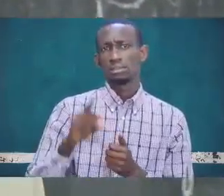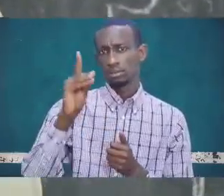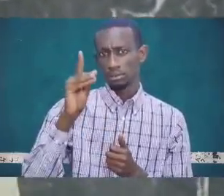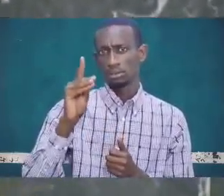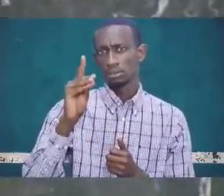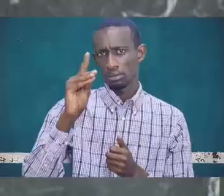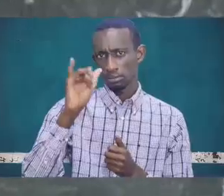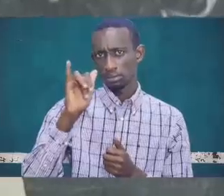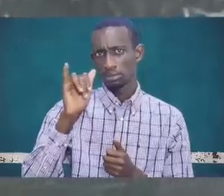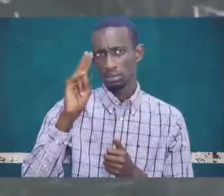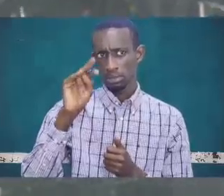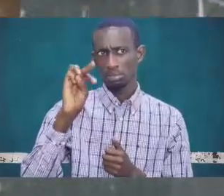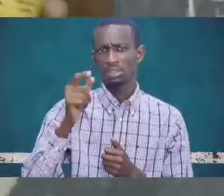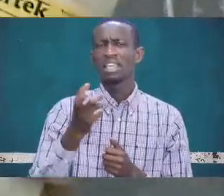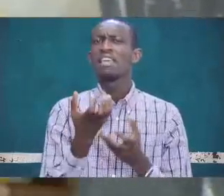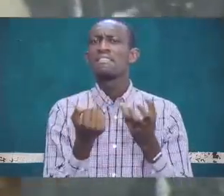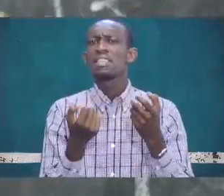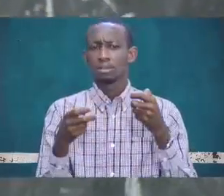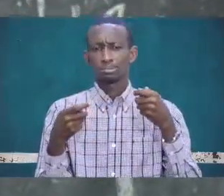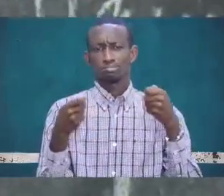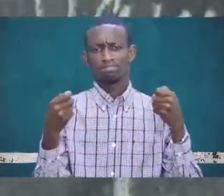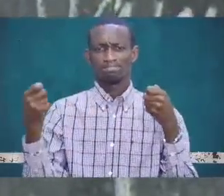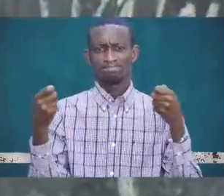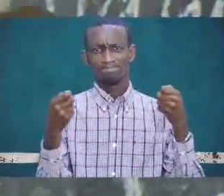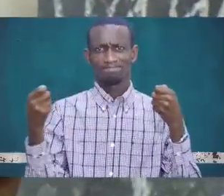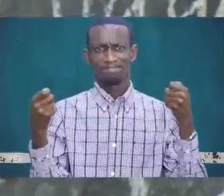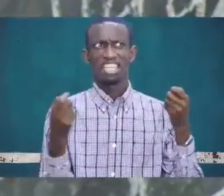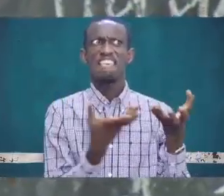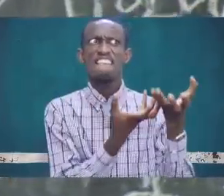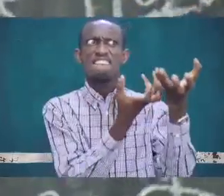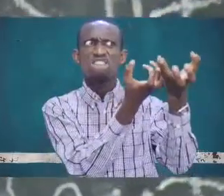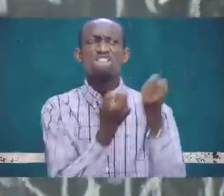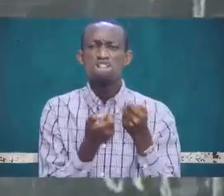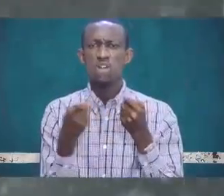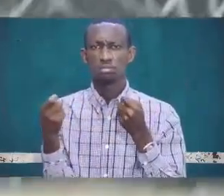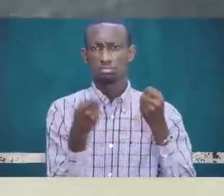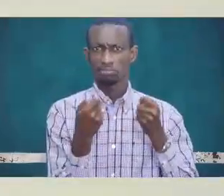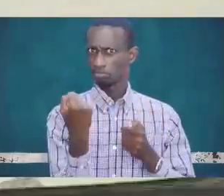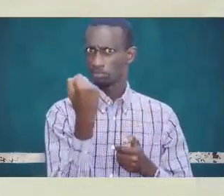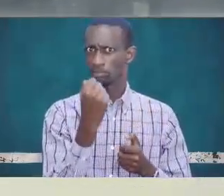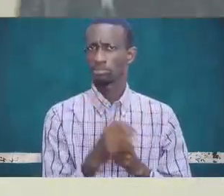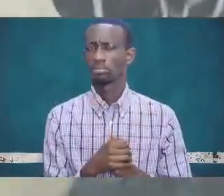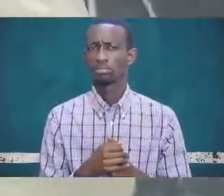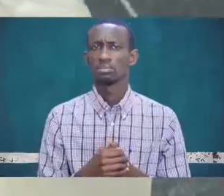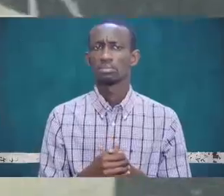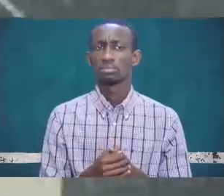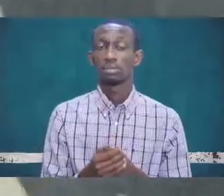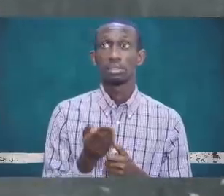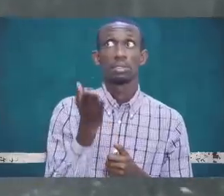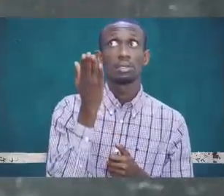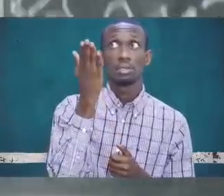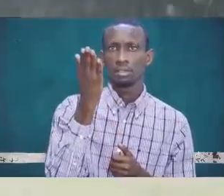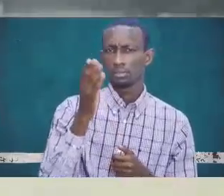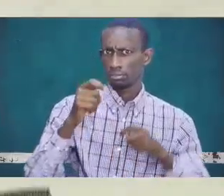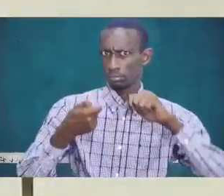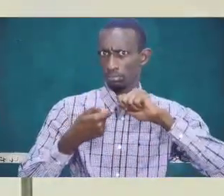diamagnetic. It attracts the magnet very strongly. And this metal, it is in